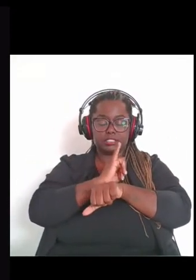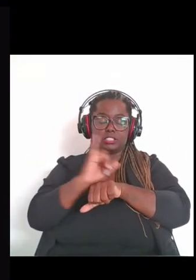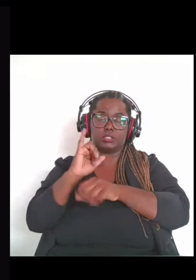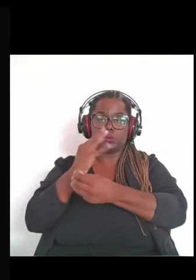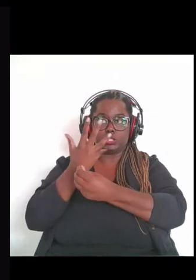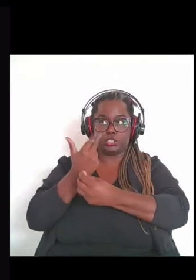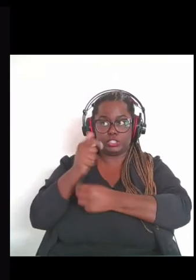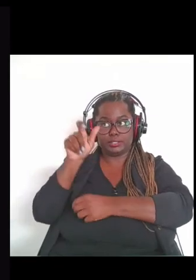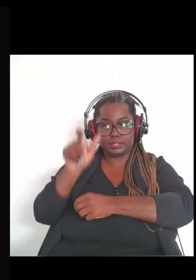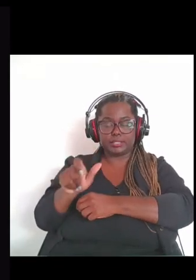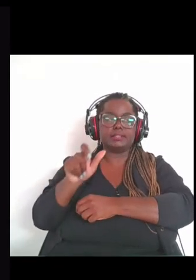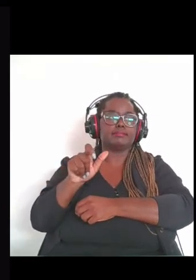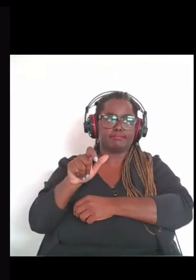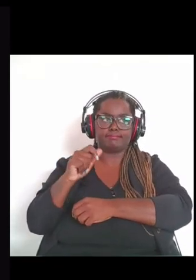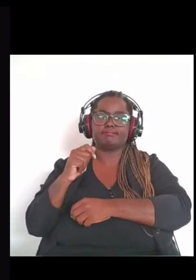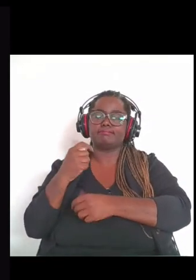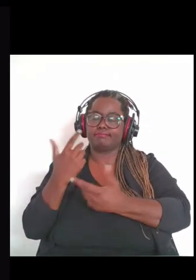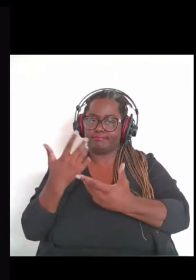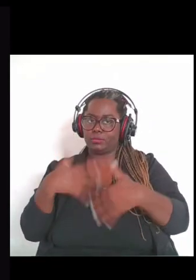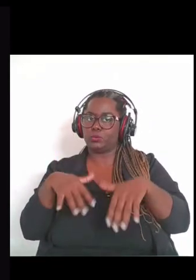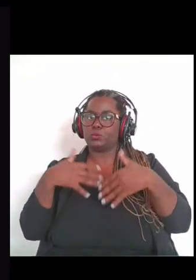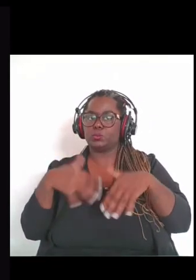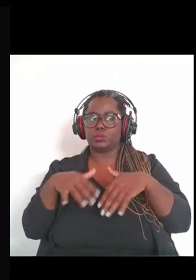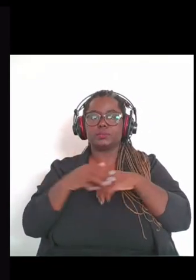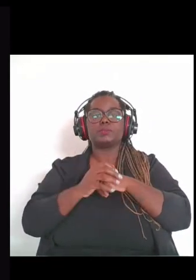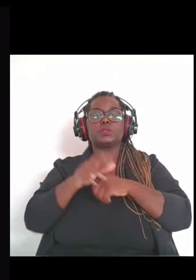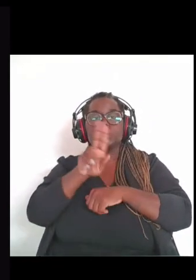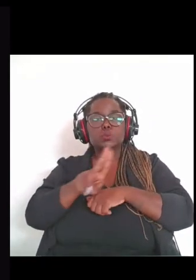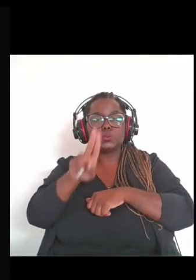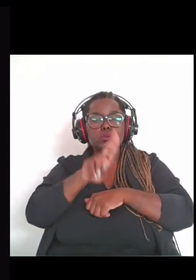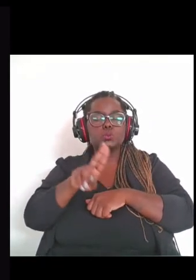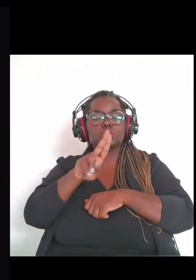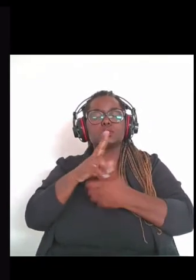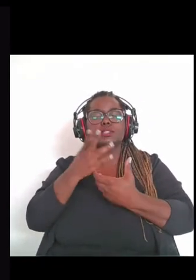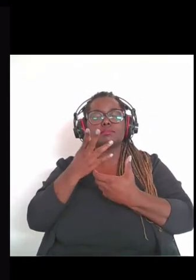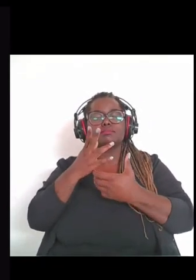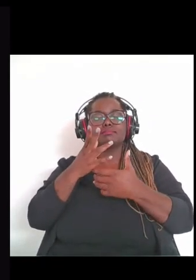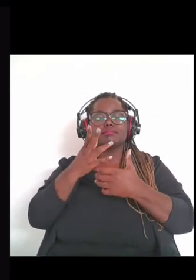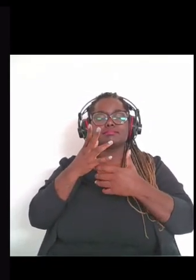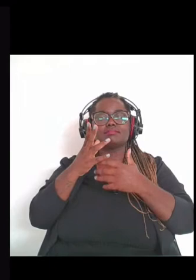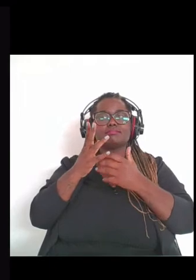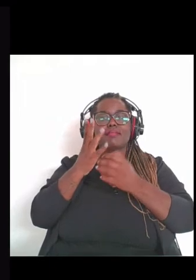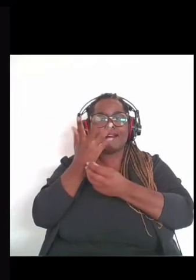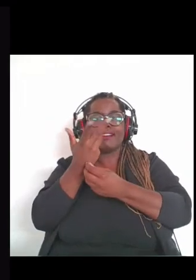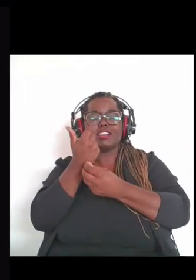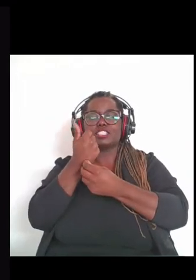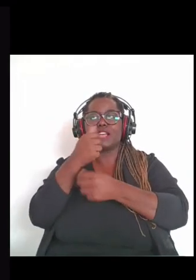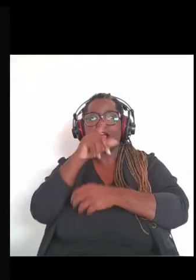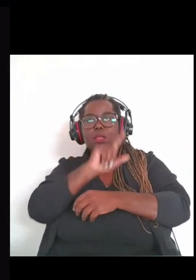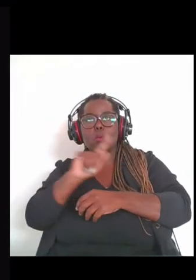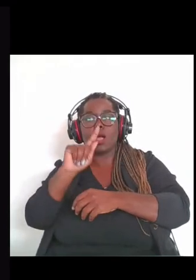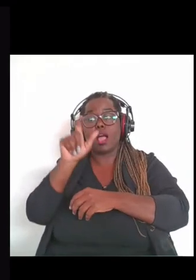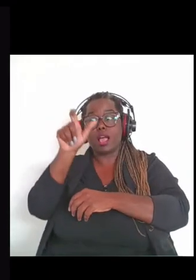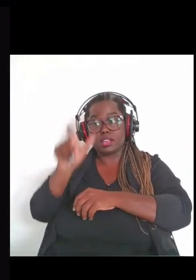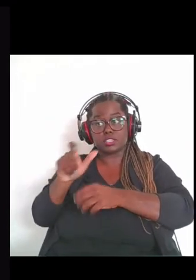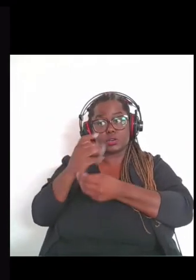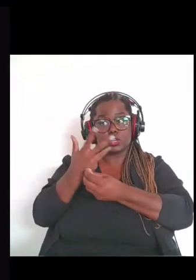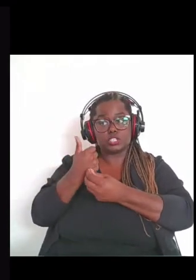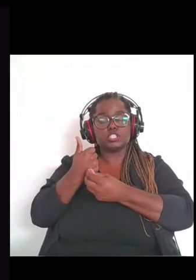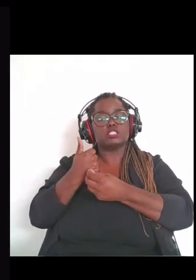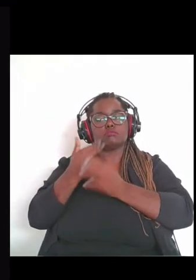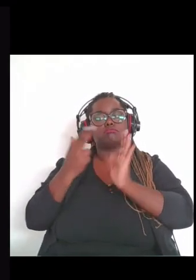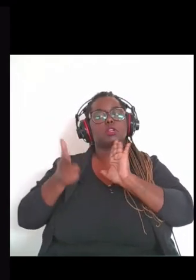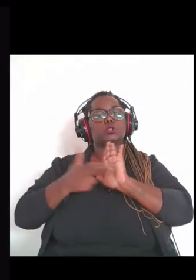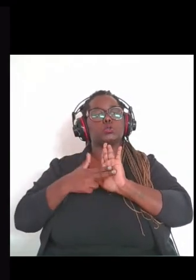through the use of language the artist takes risks and challenges the viewer to